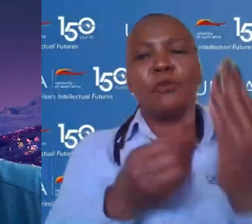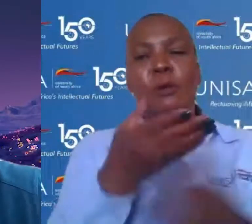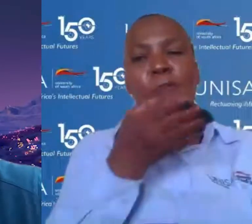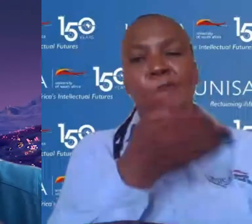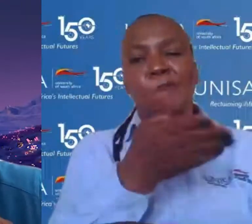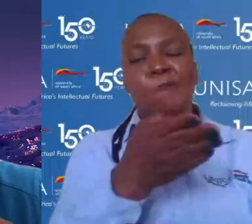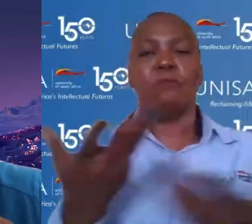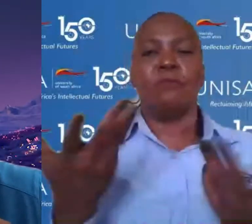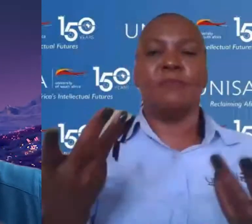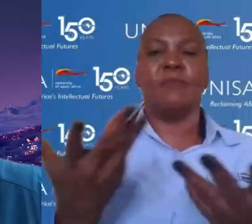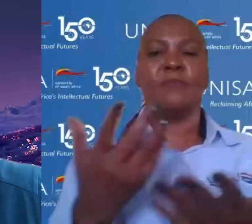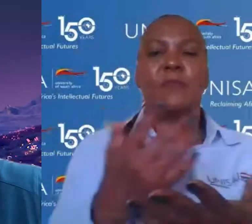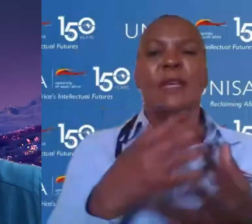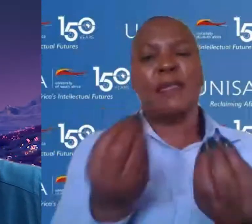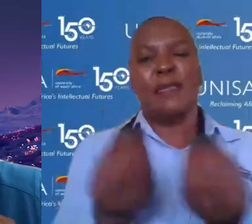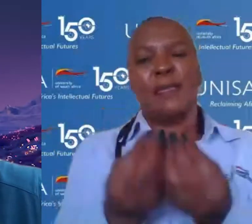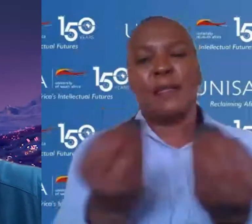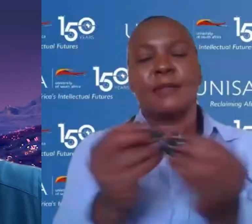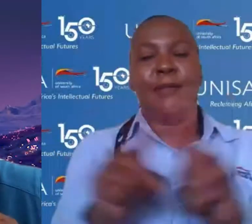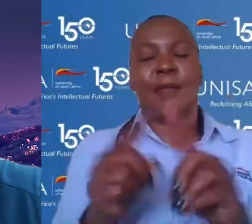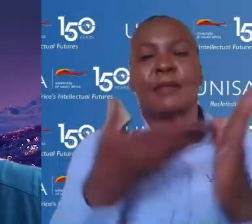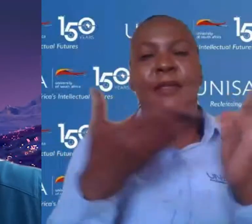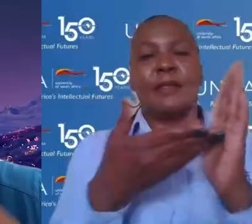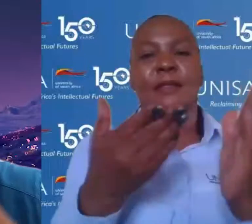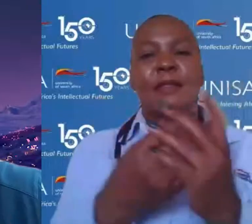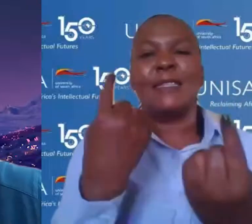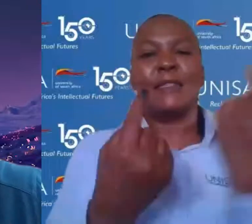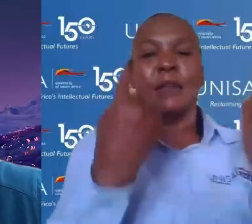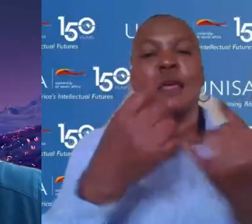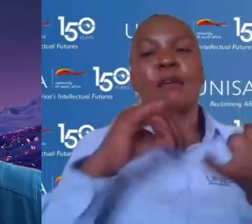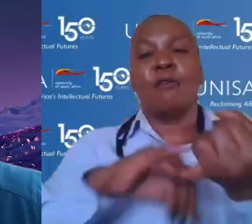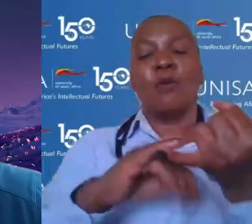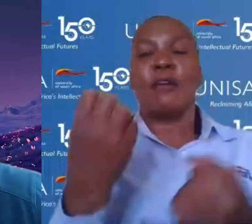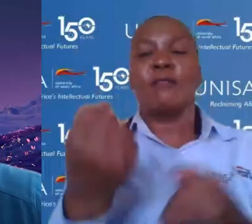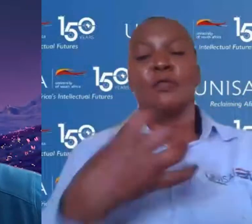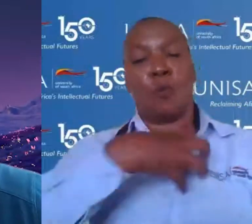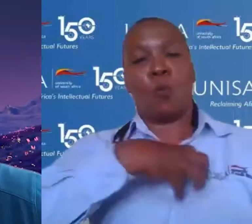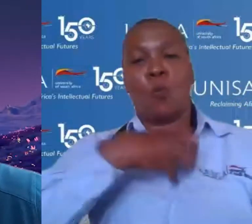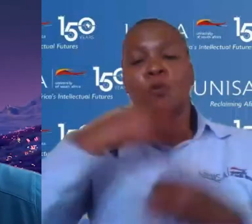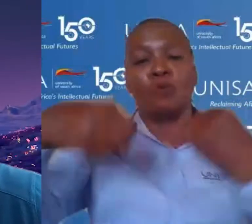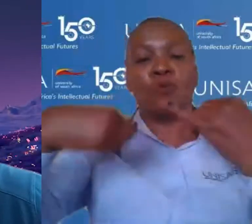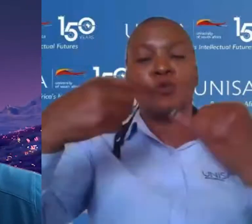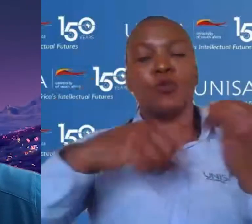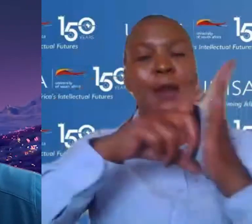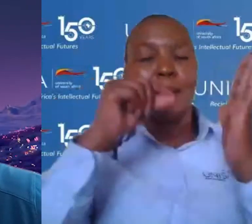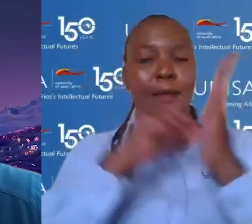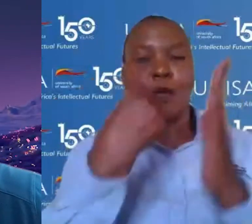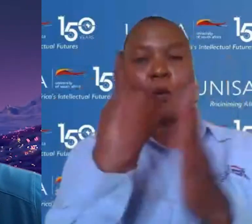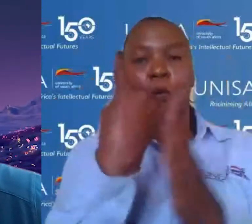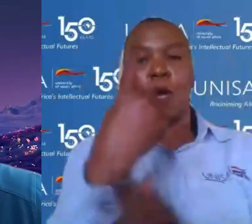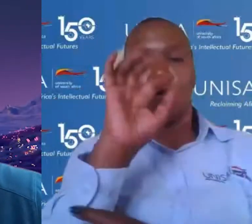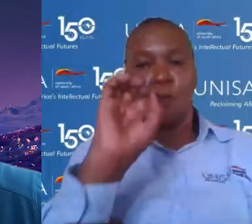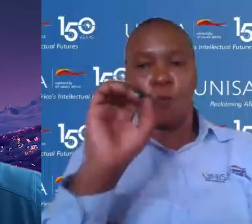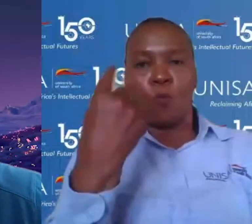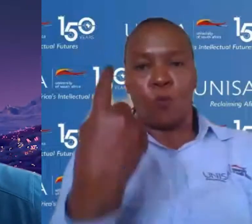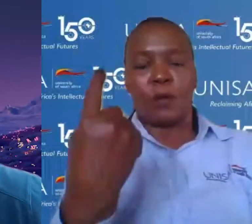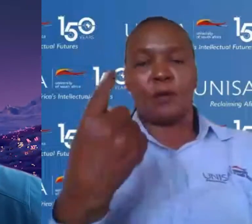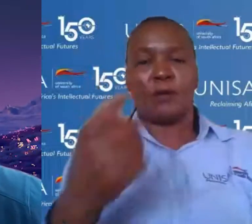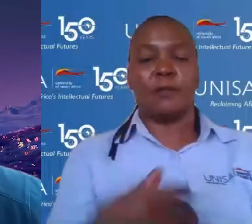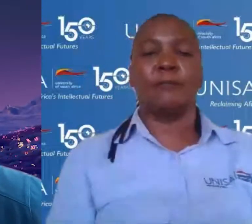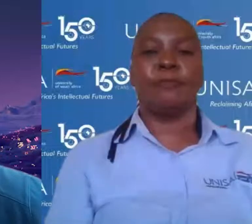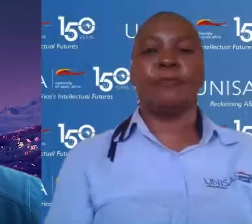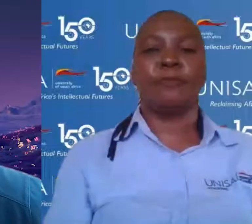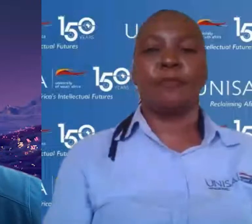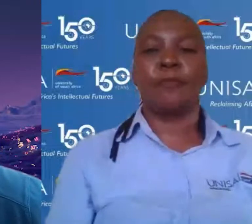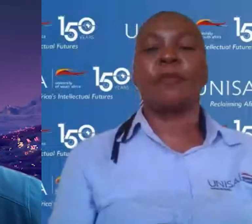things like that. So every module will have its own tutorial letter 101. Yes, I